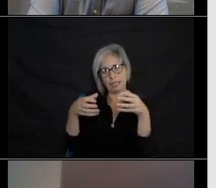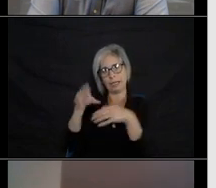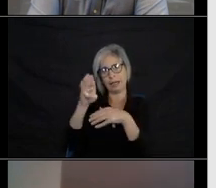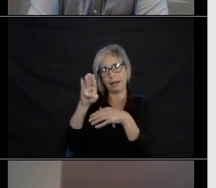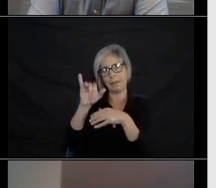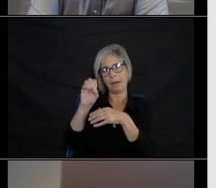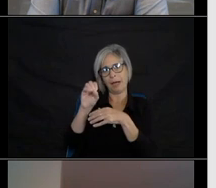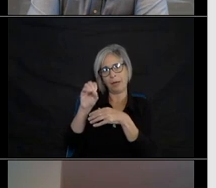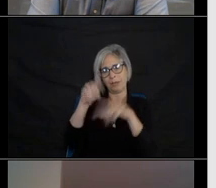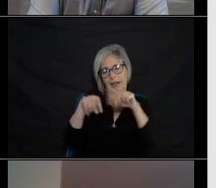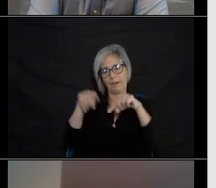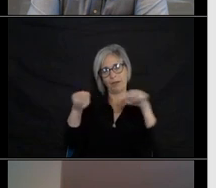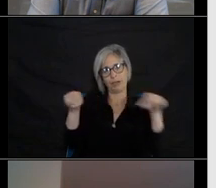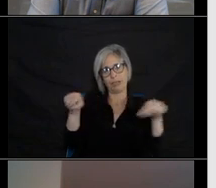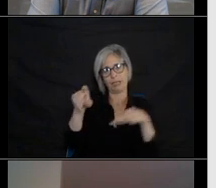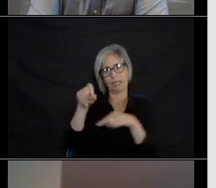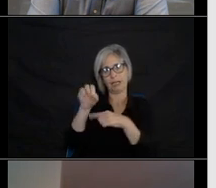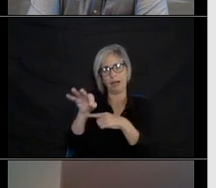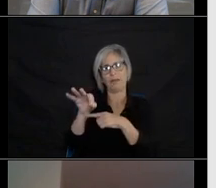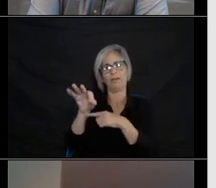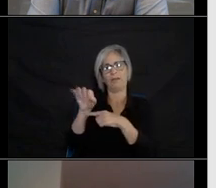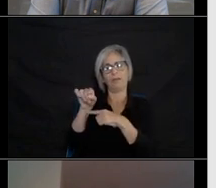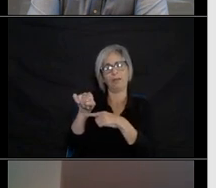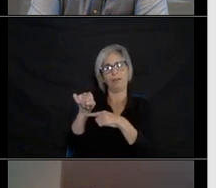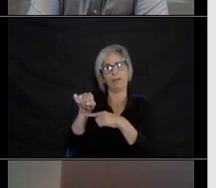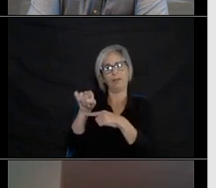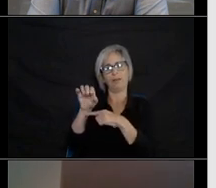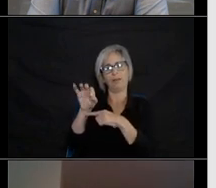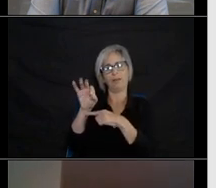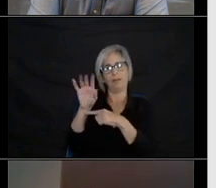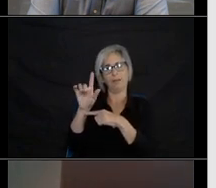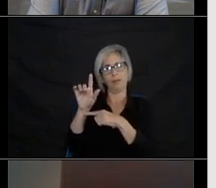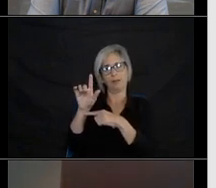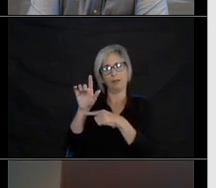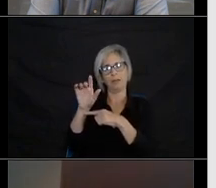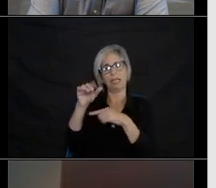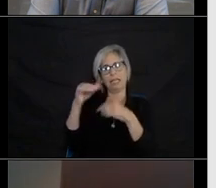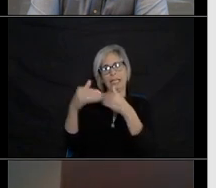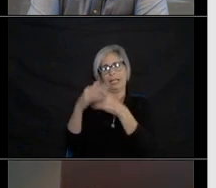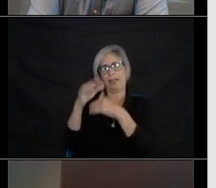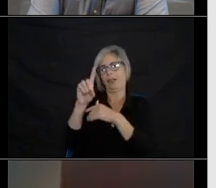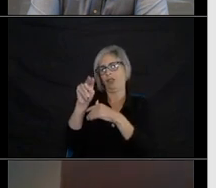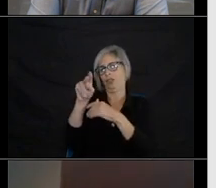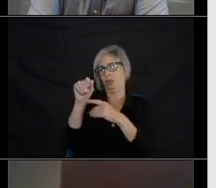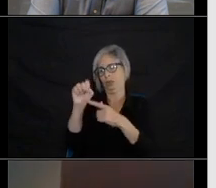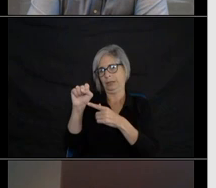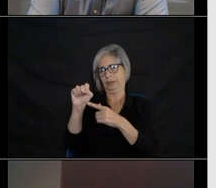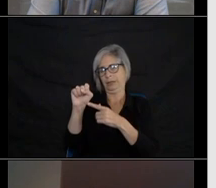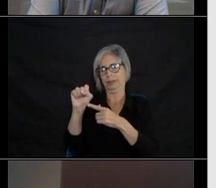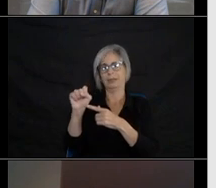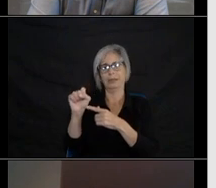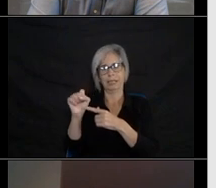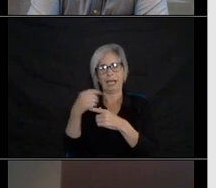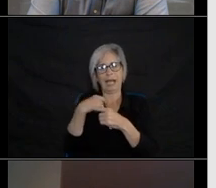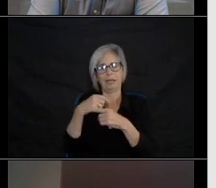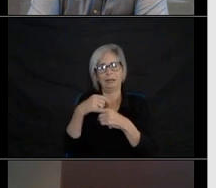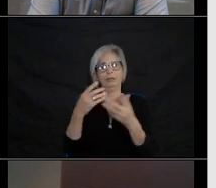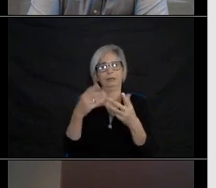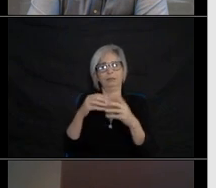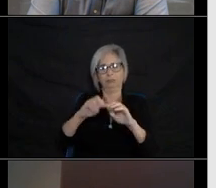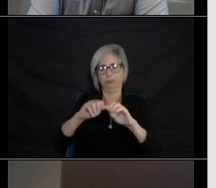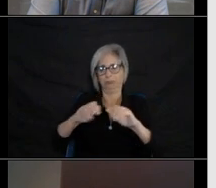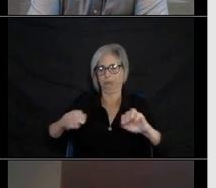biodiversity of the flora along the dunes. And I was able to plant sea cedars,